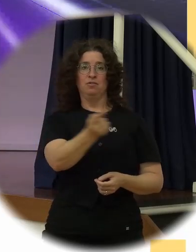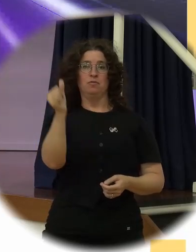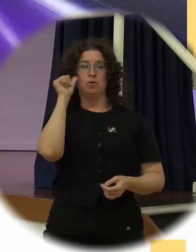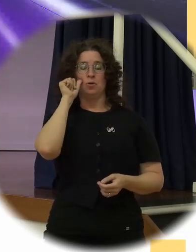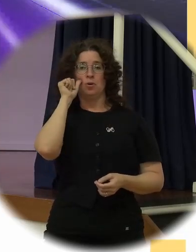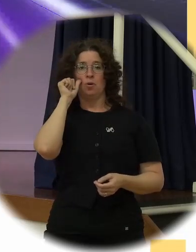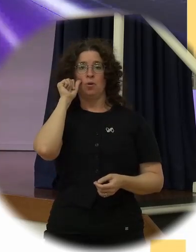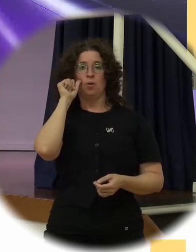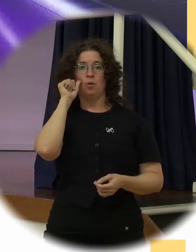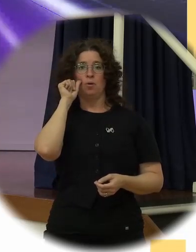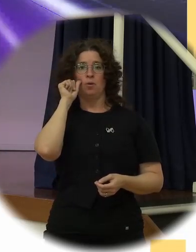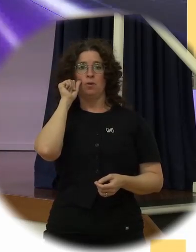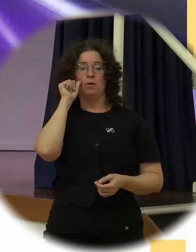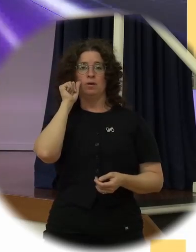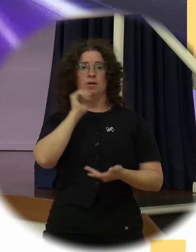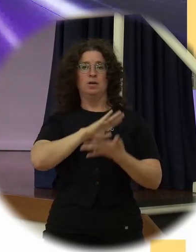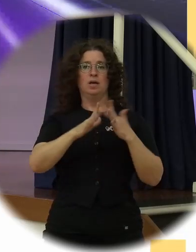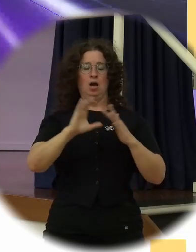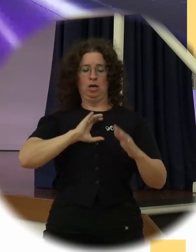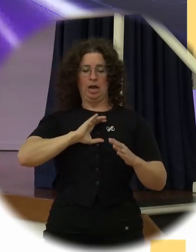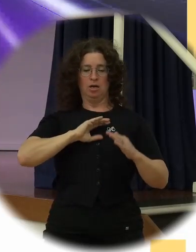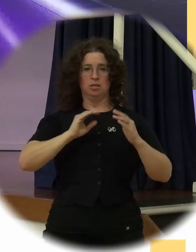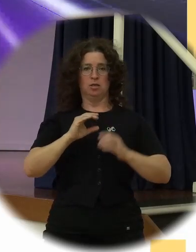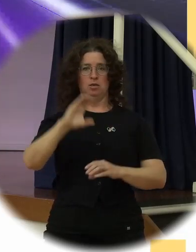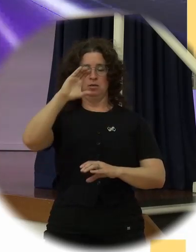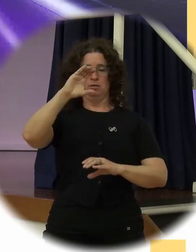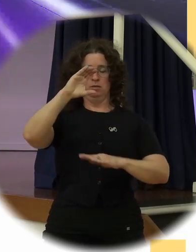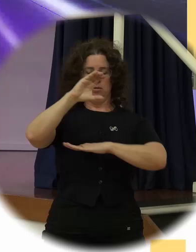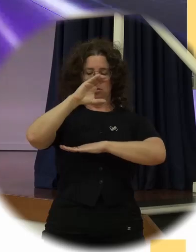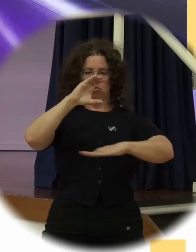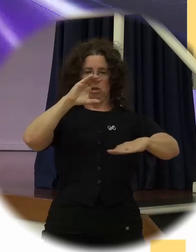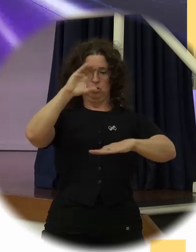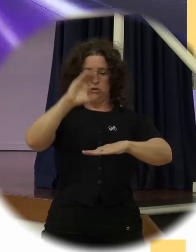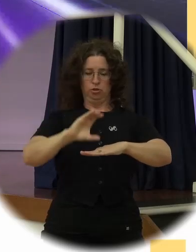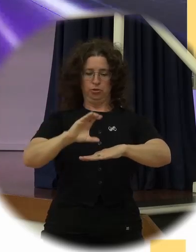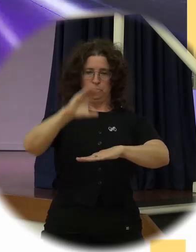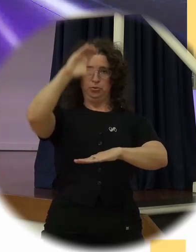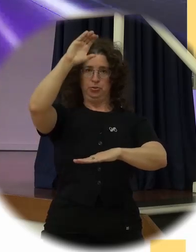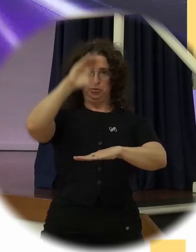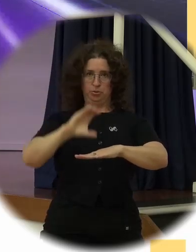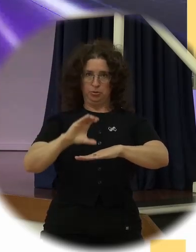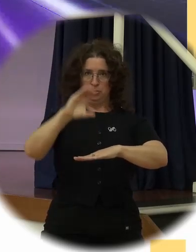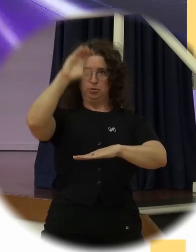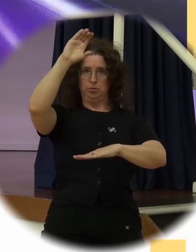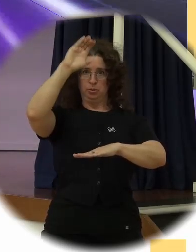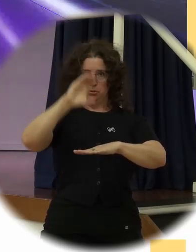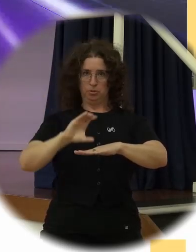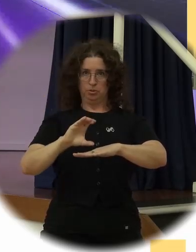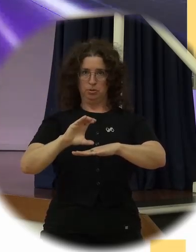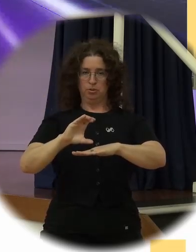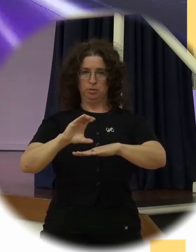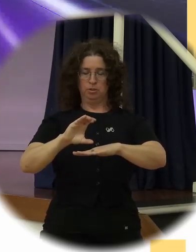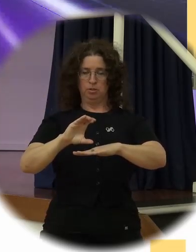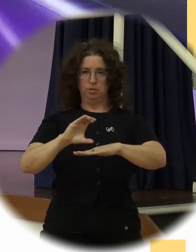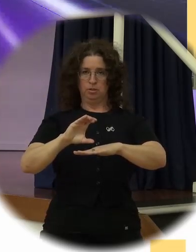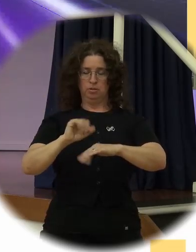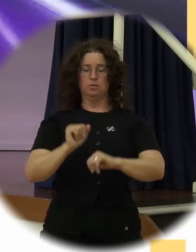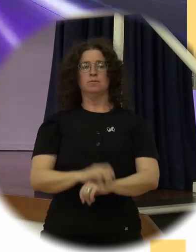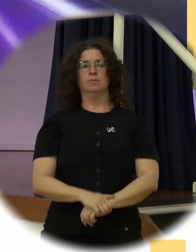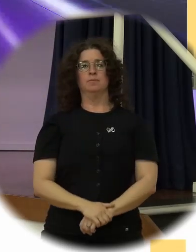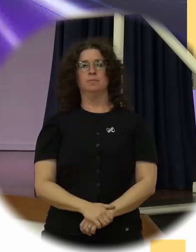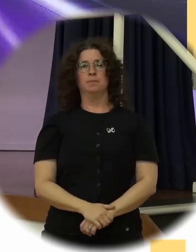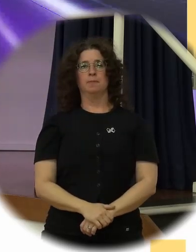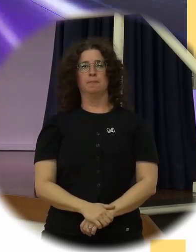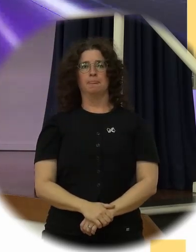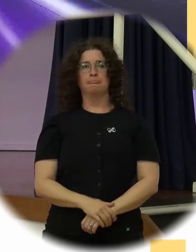say if a character is how far from the ground, or where are they, X, Y, on the screen, and